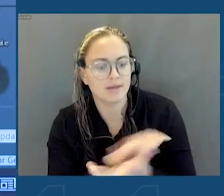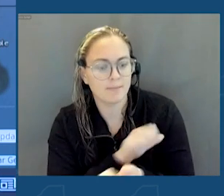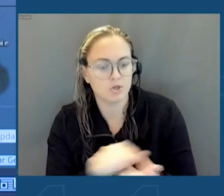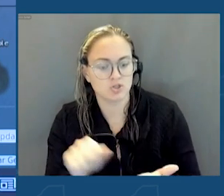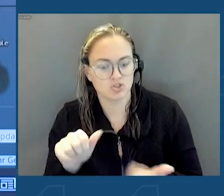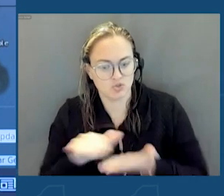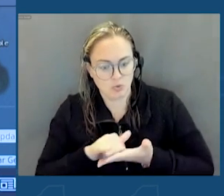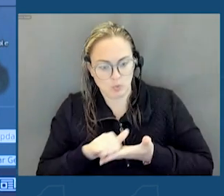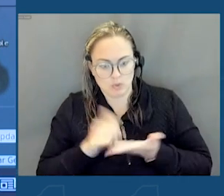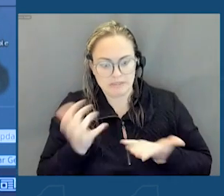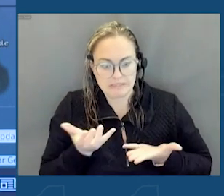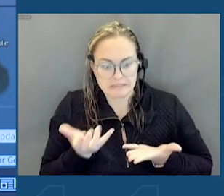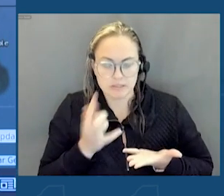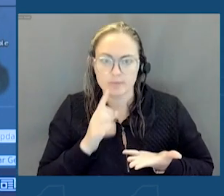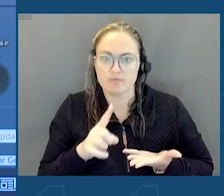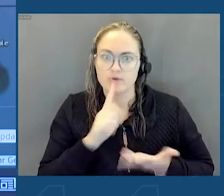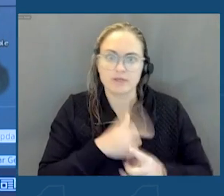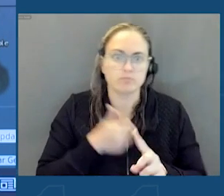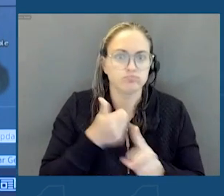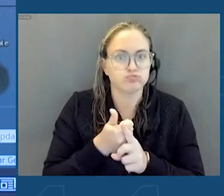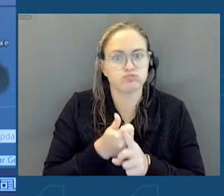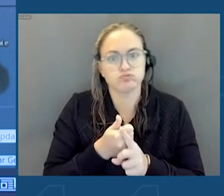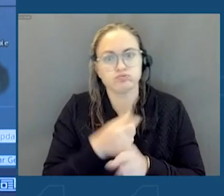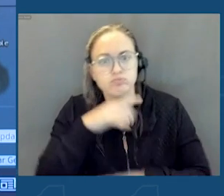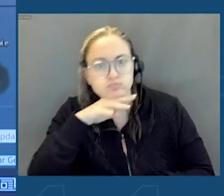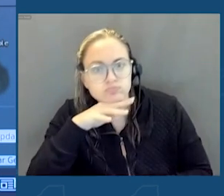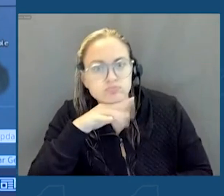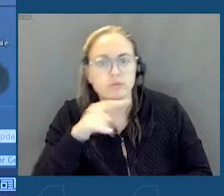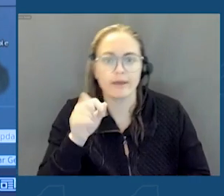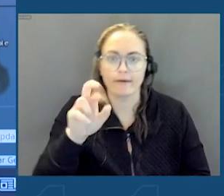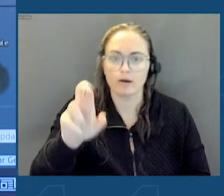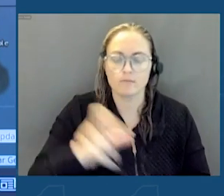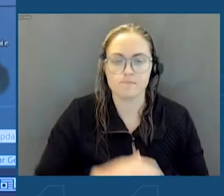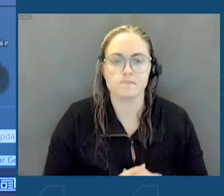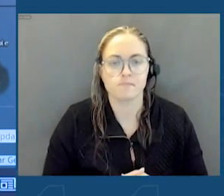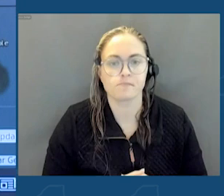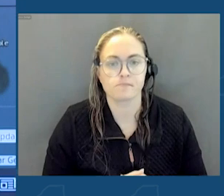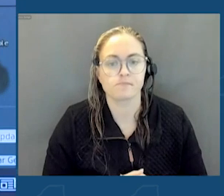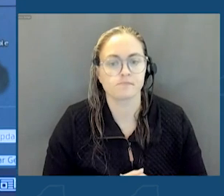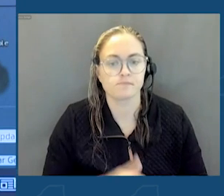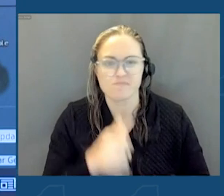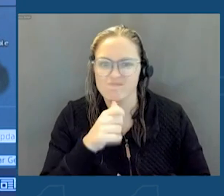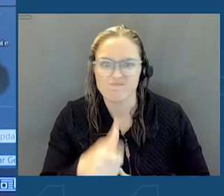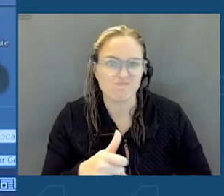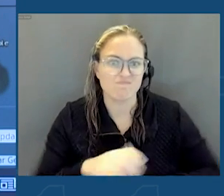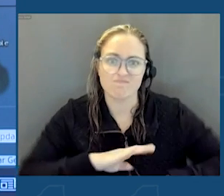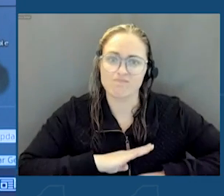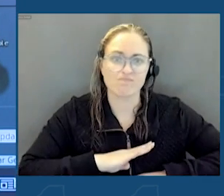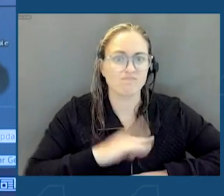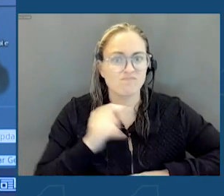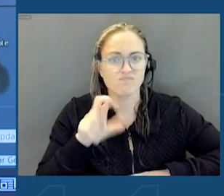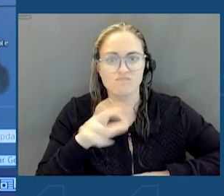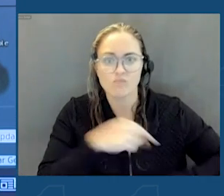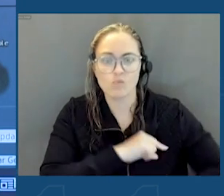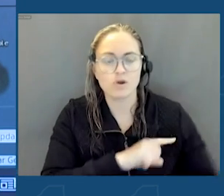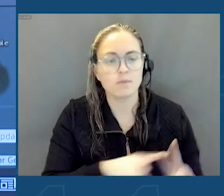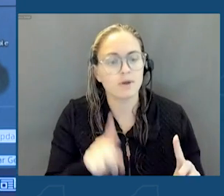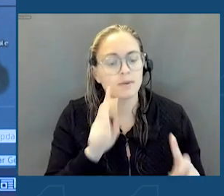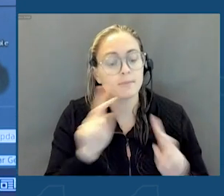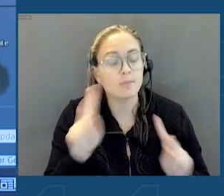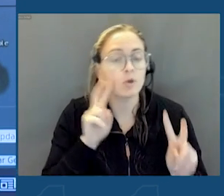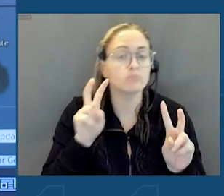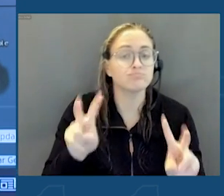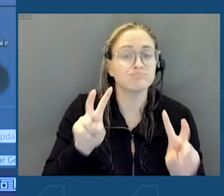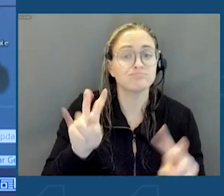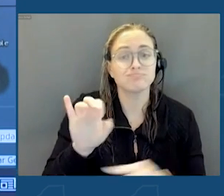York has been really hard hit by inferior air quality, unsatisfactory air quality. I know a lot of people are looking forward to the Belmont